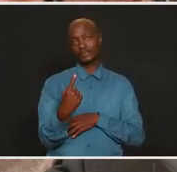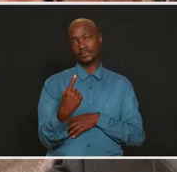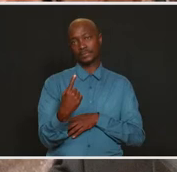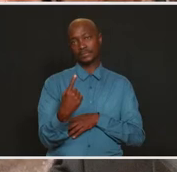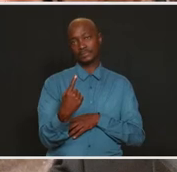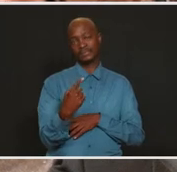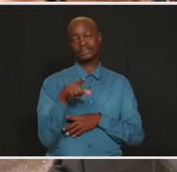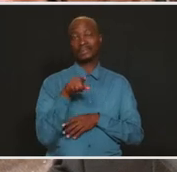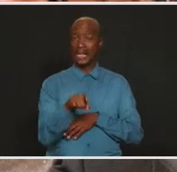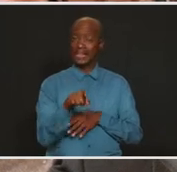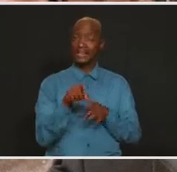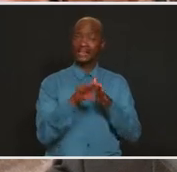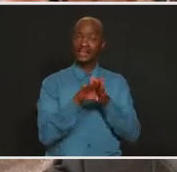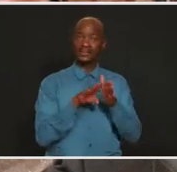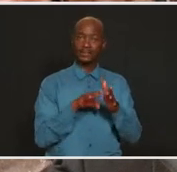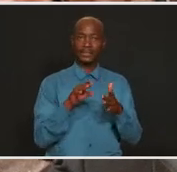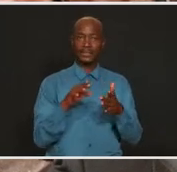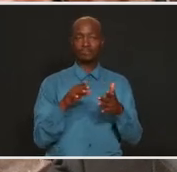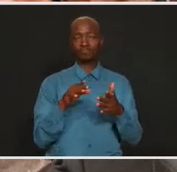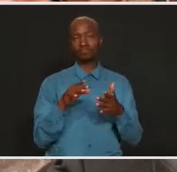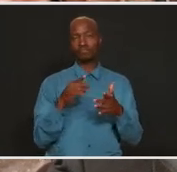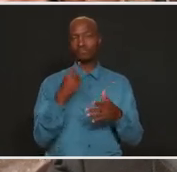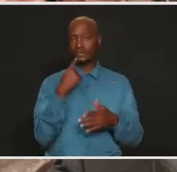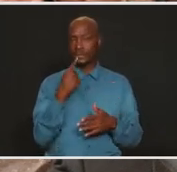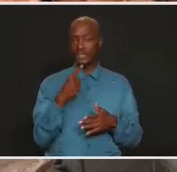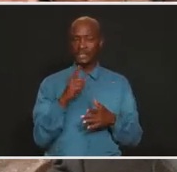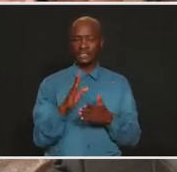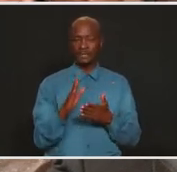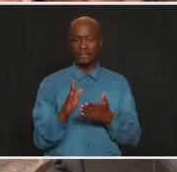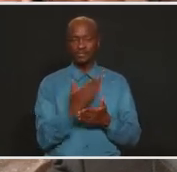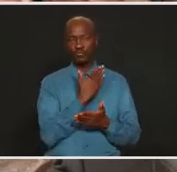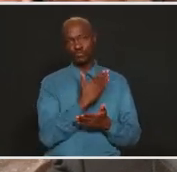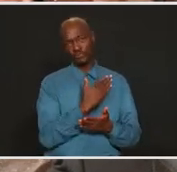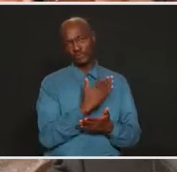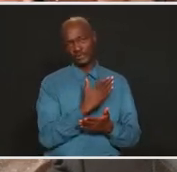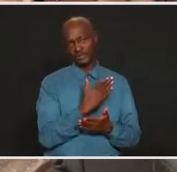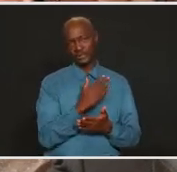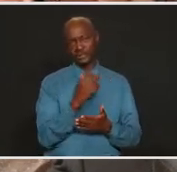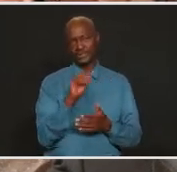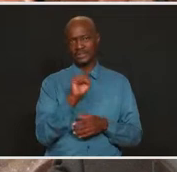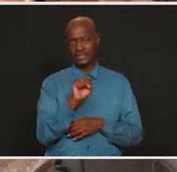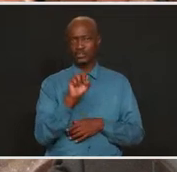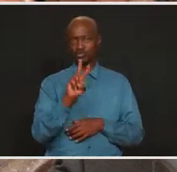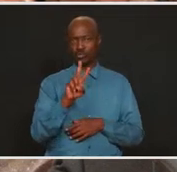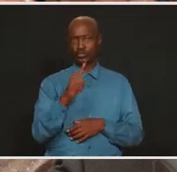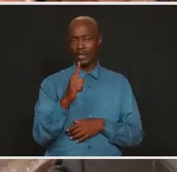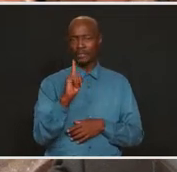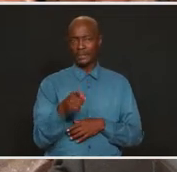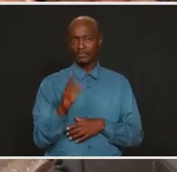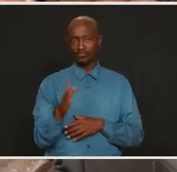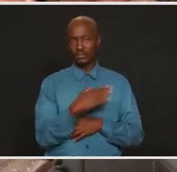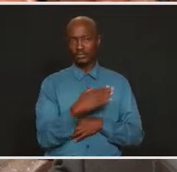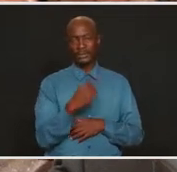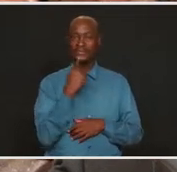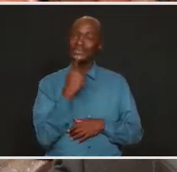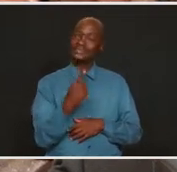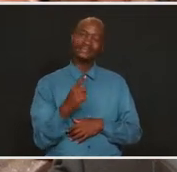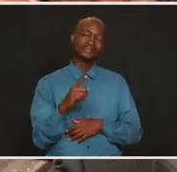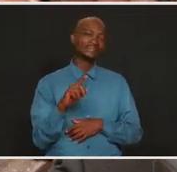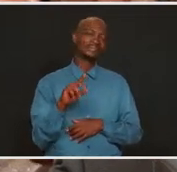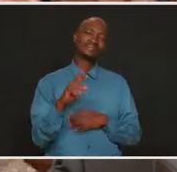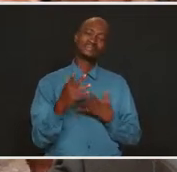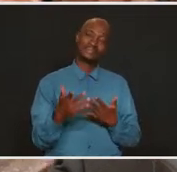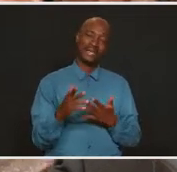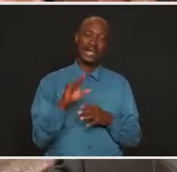this bill is proposing that section 21 must be removed I'm saying already that